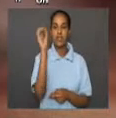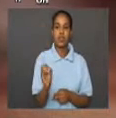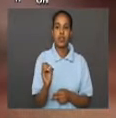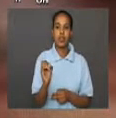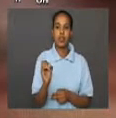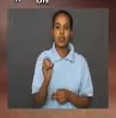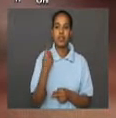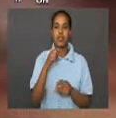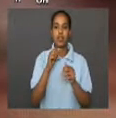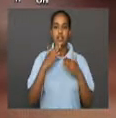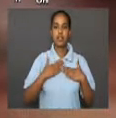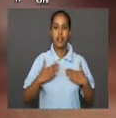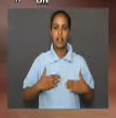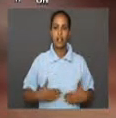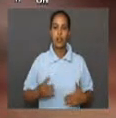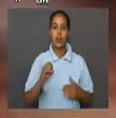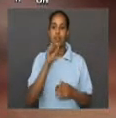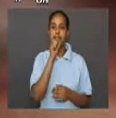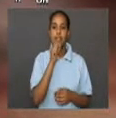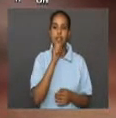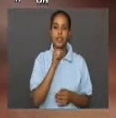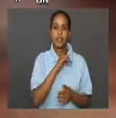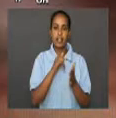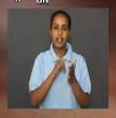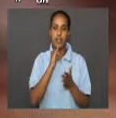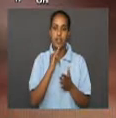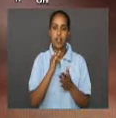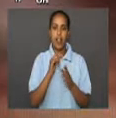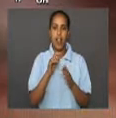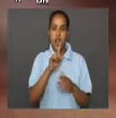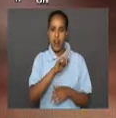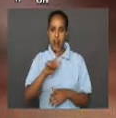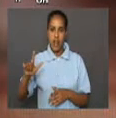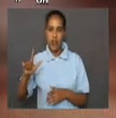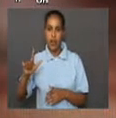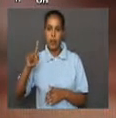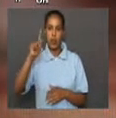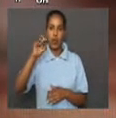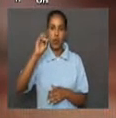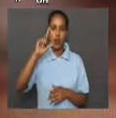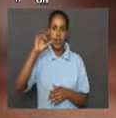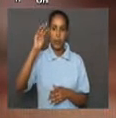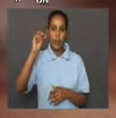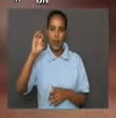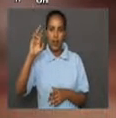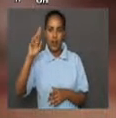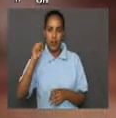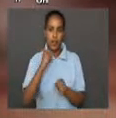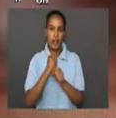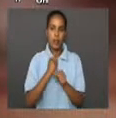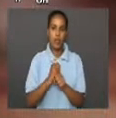25% of the structure of starch. It is a linear polymer made up